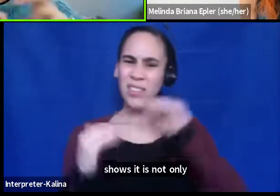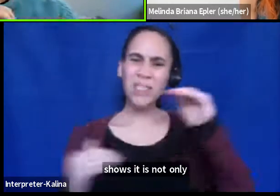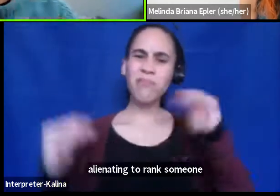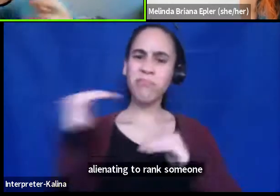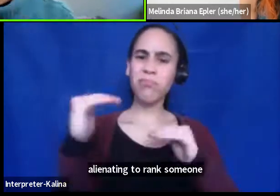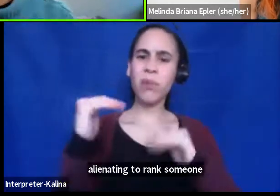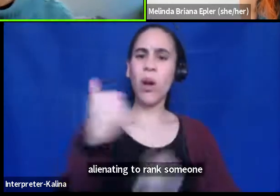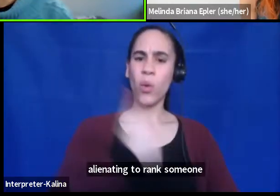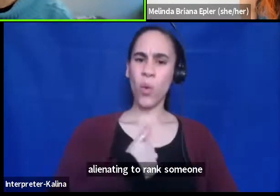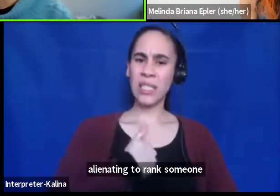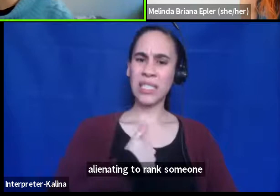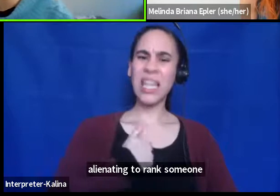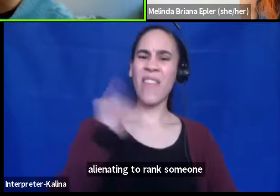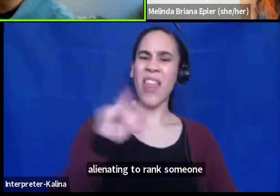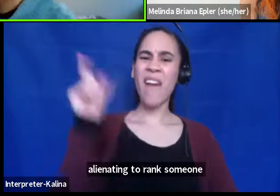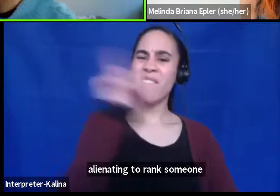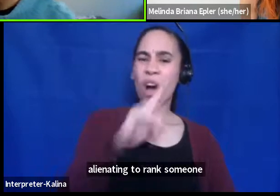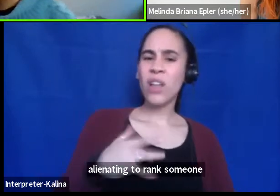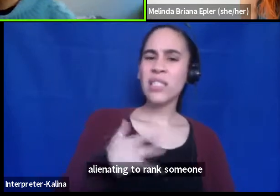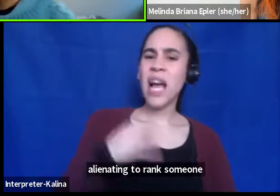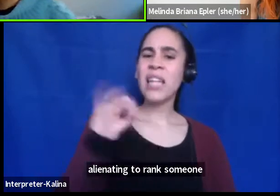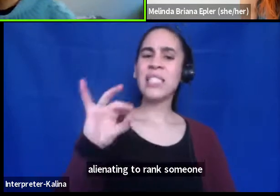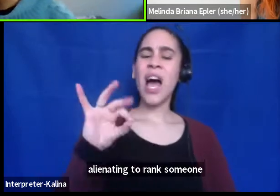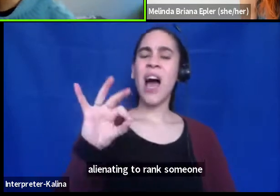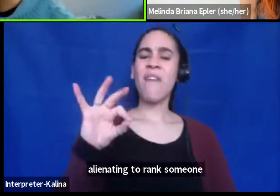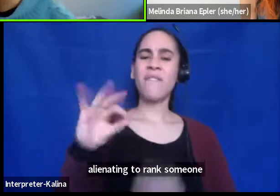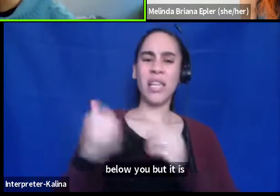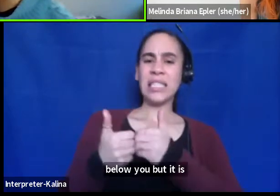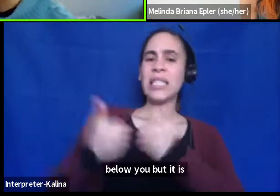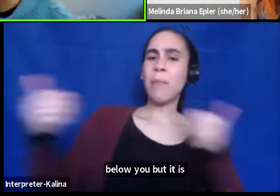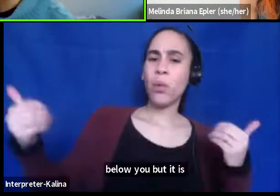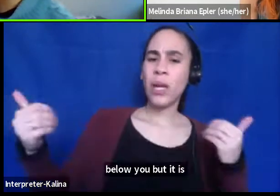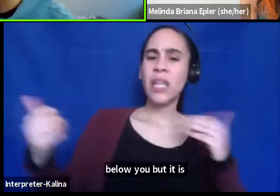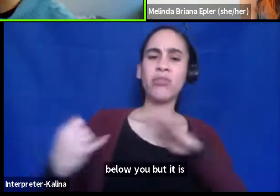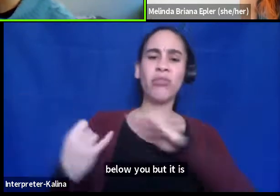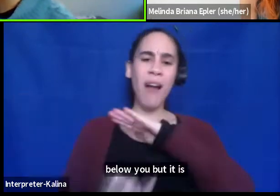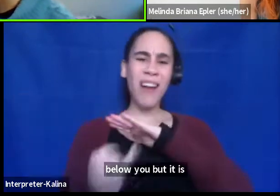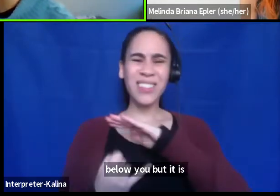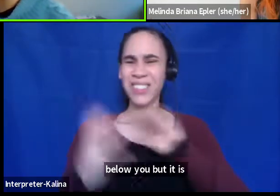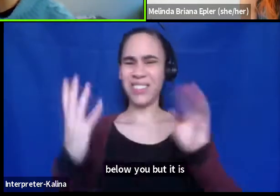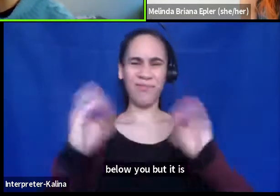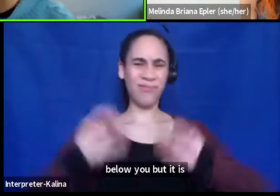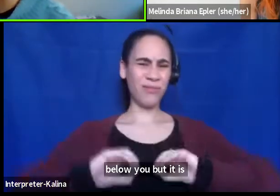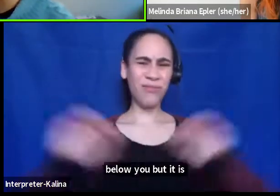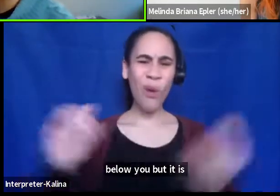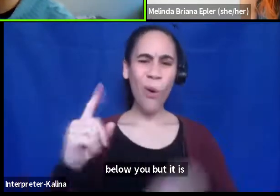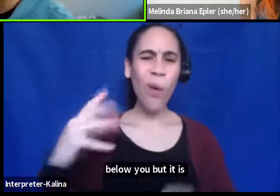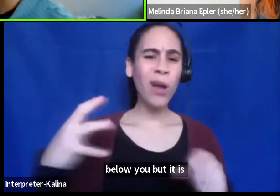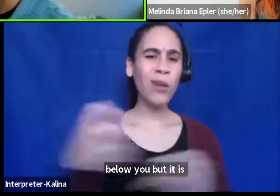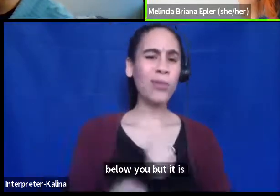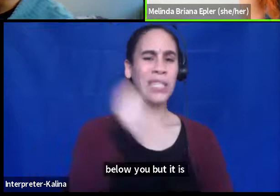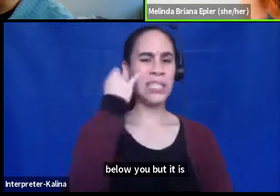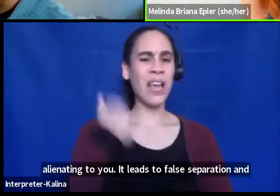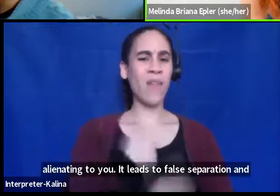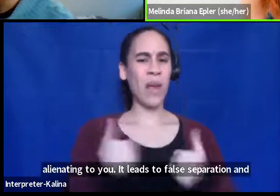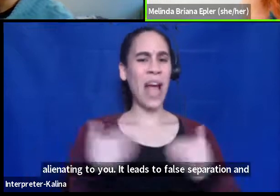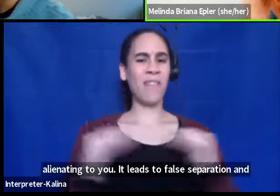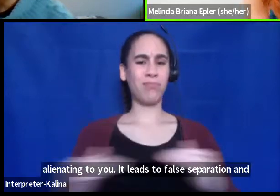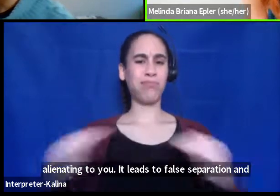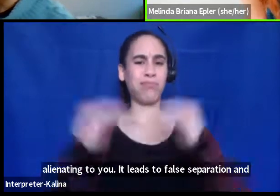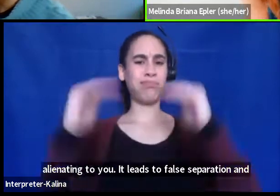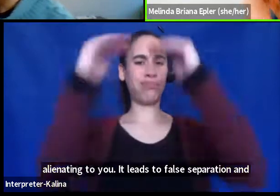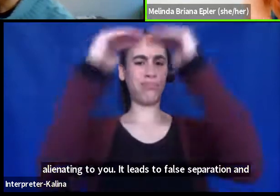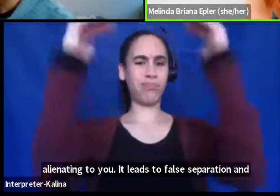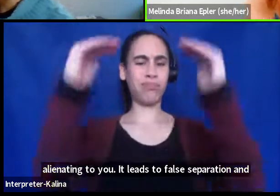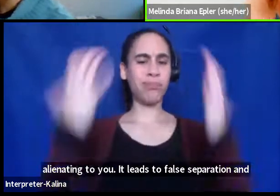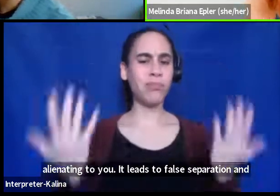of separation and isolation. So nobody wins when we're ranking people according to a hierarchy. Yeah, yeah. And I think